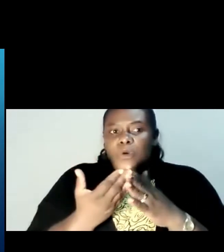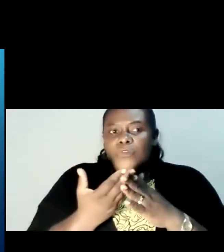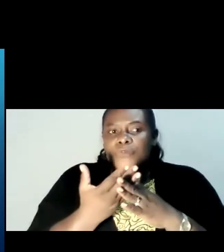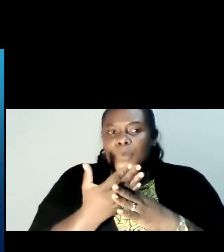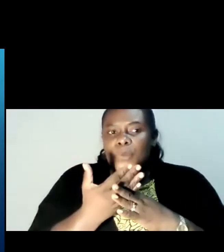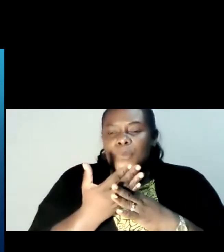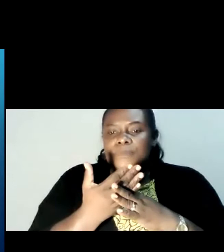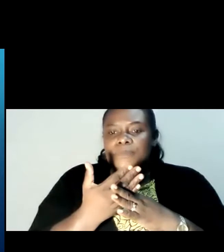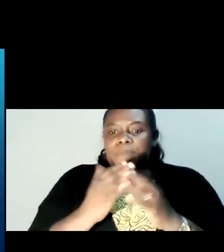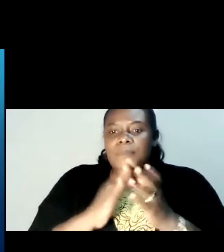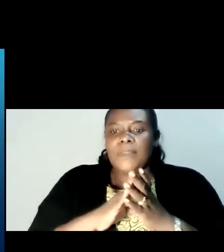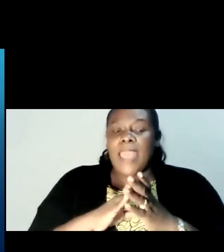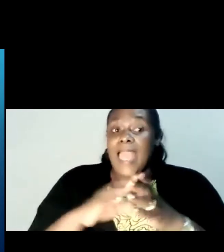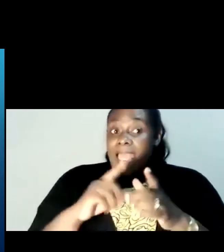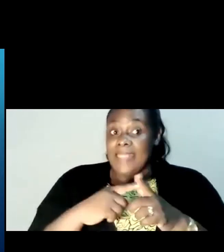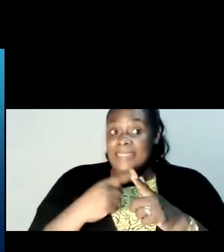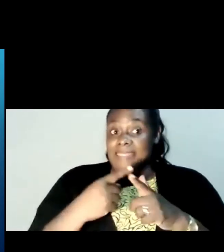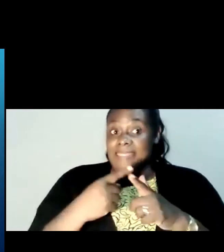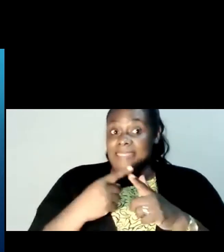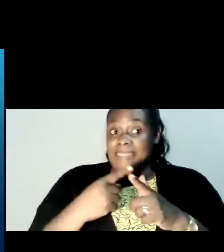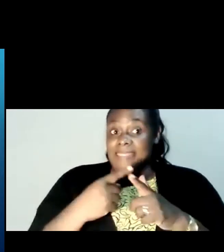Over time,